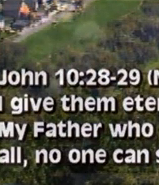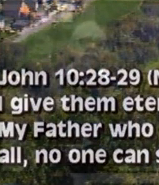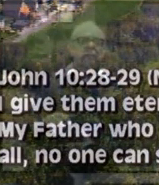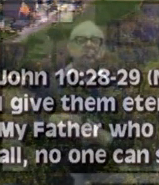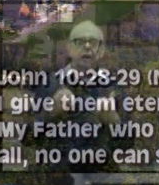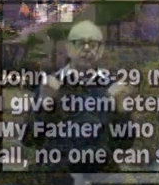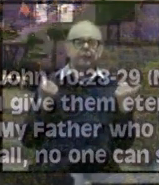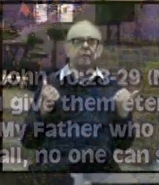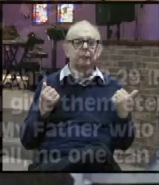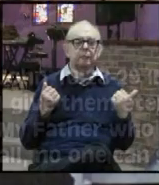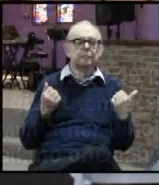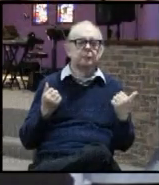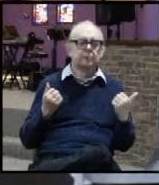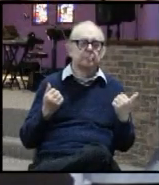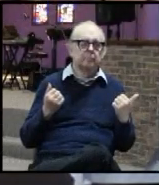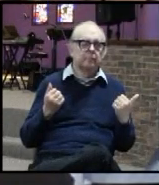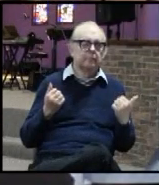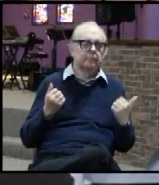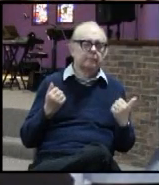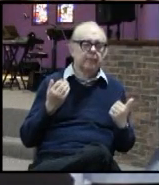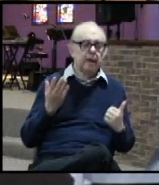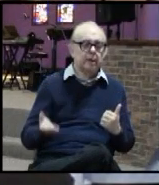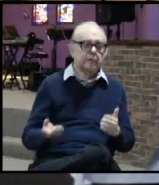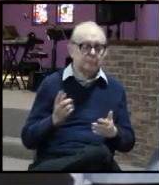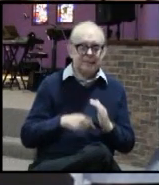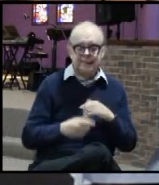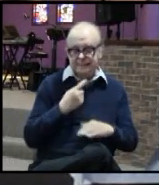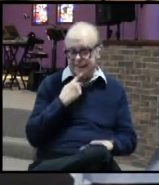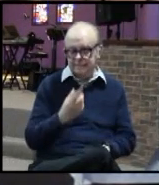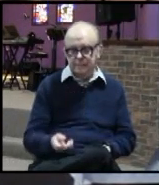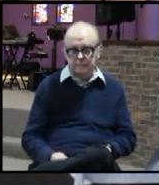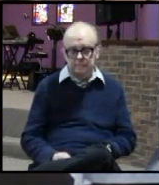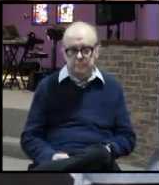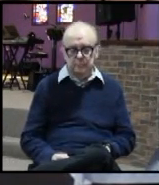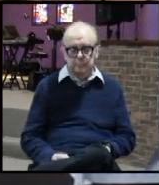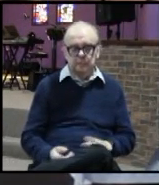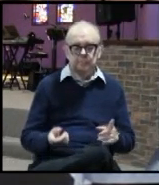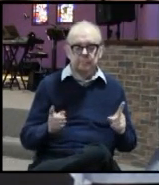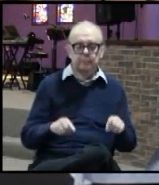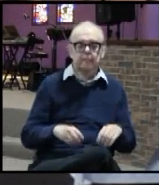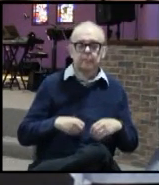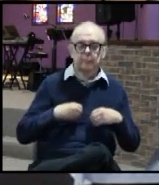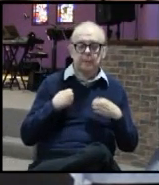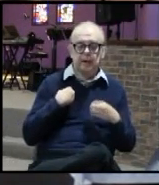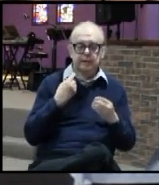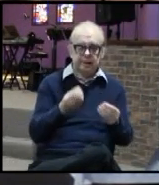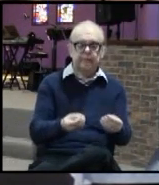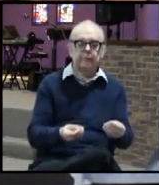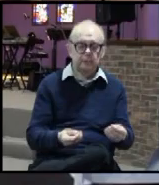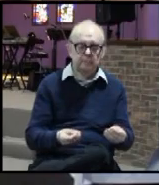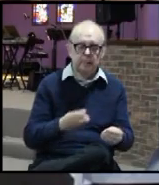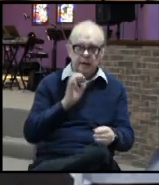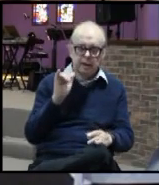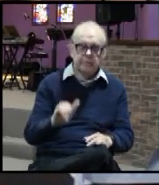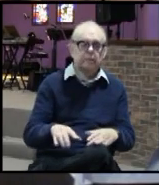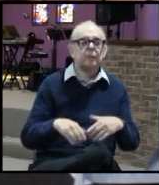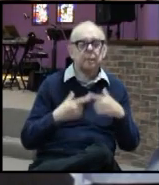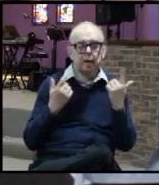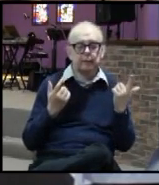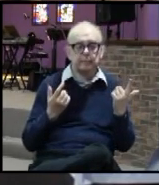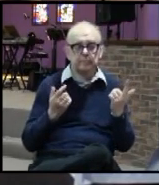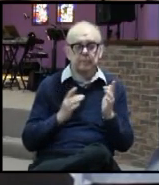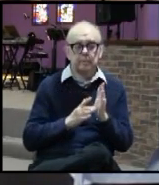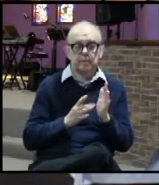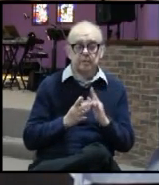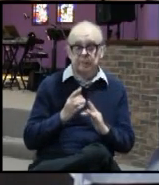life. And here's what he says. When I give you eternal life, Jesus